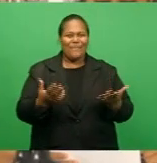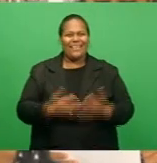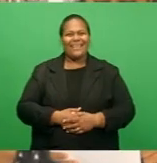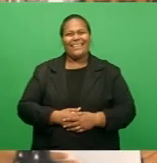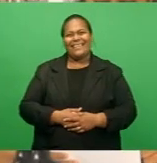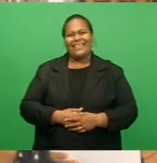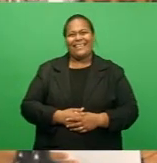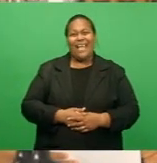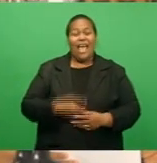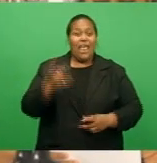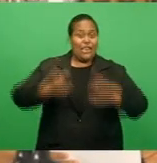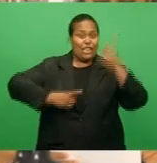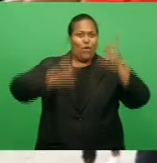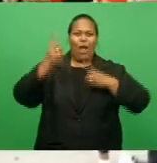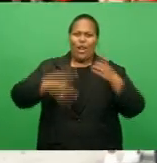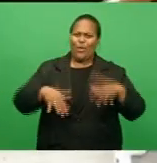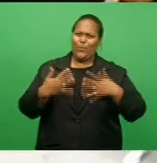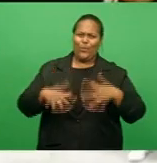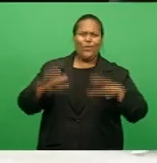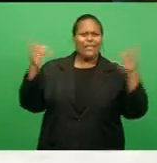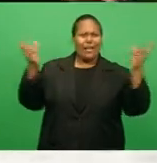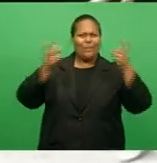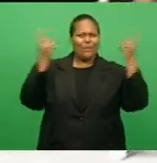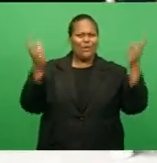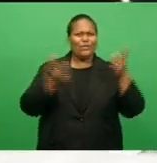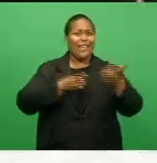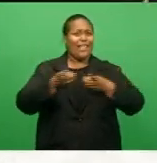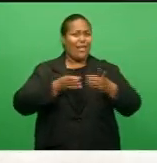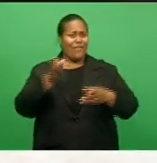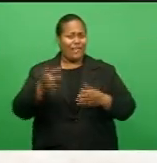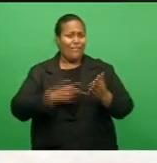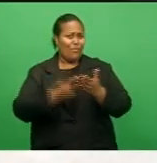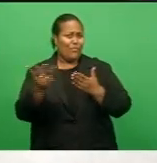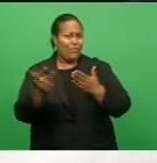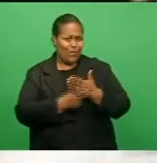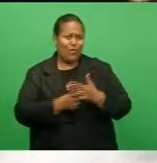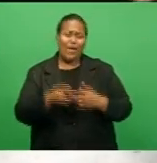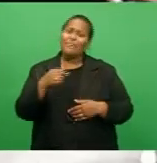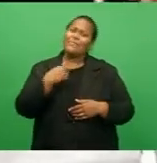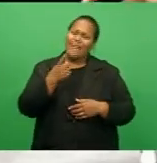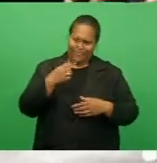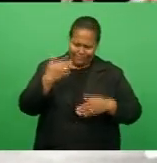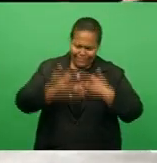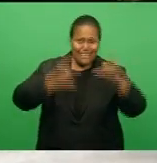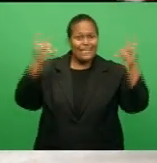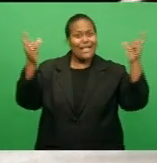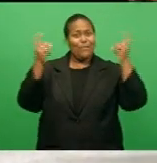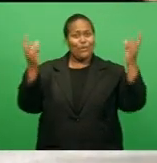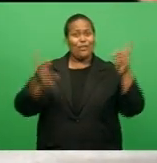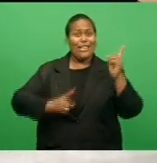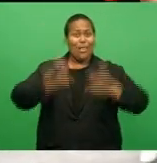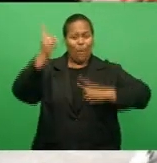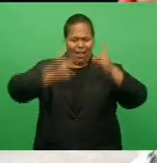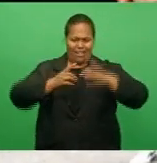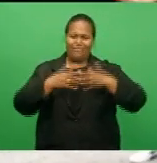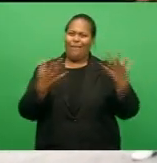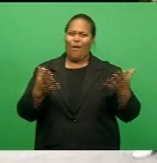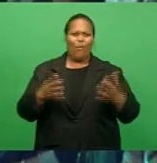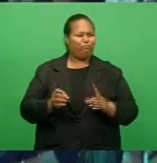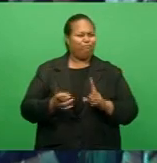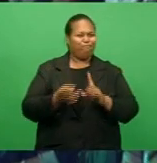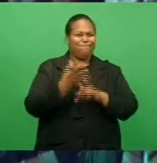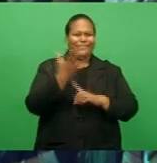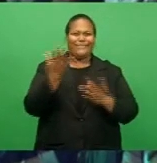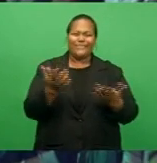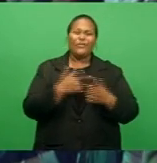FBC Manager Radio Program Shami Lochan Lal says this year's Diwali Doom will be unique. For the first time, the annual celebration is being